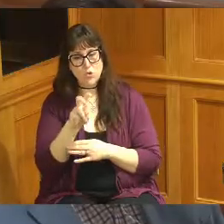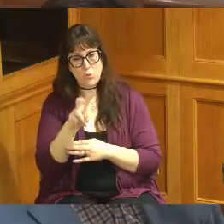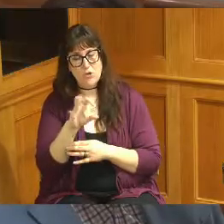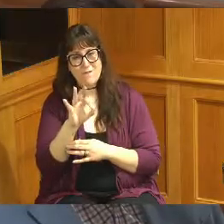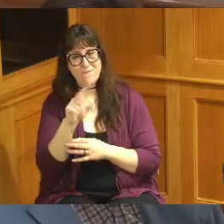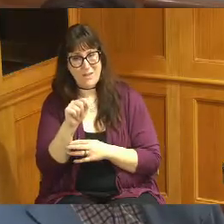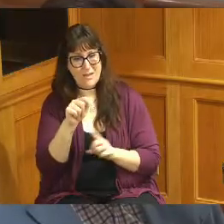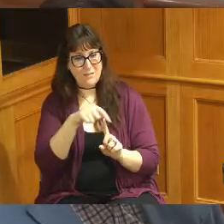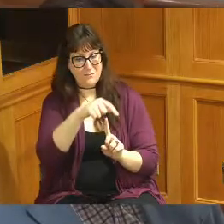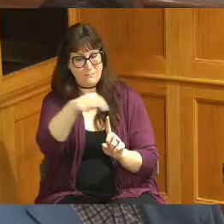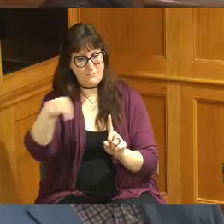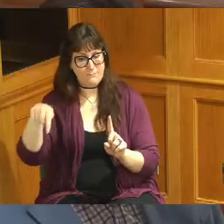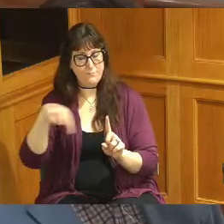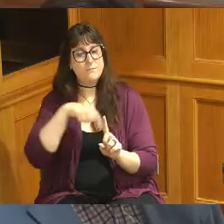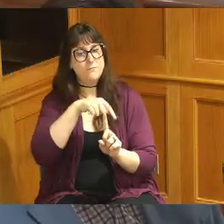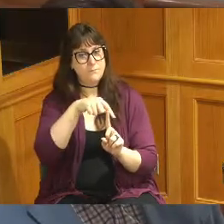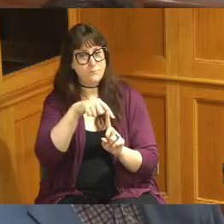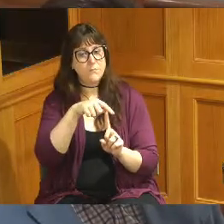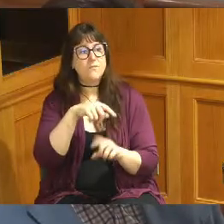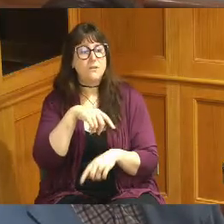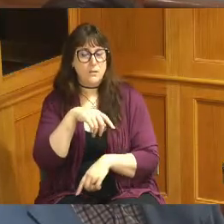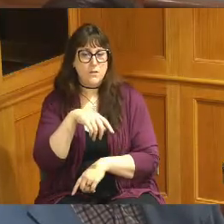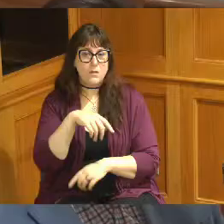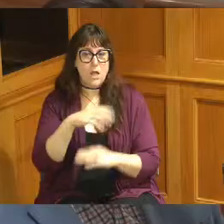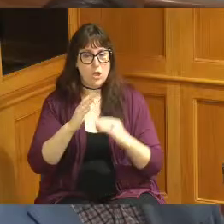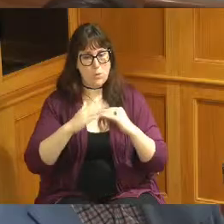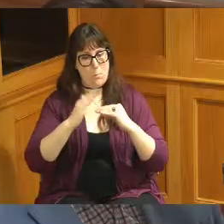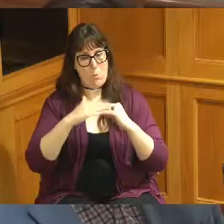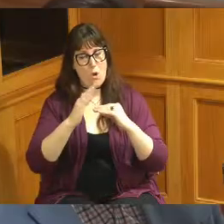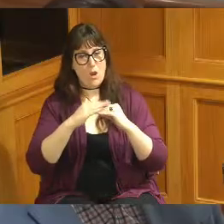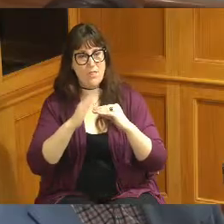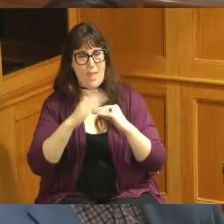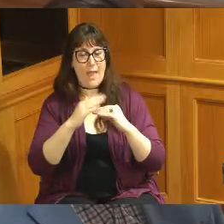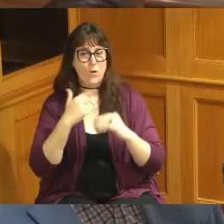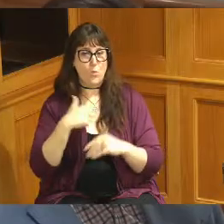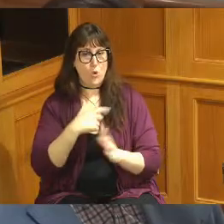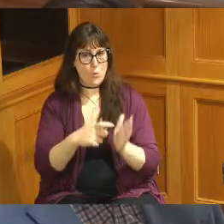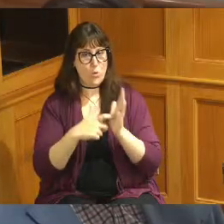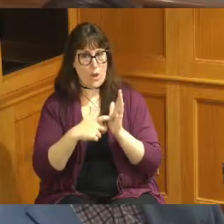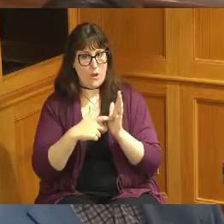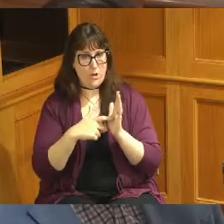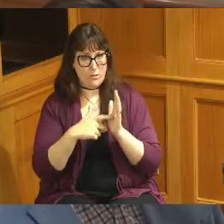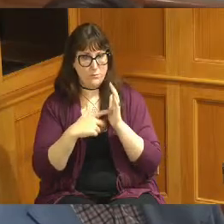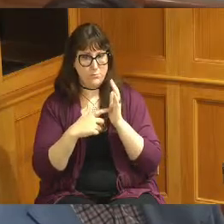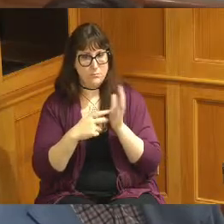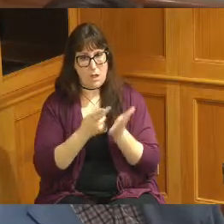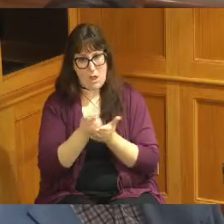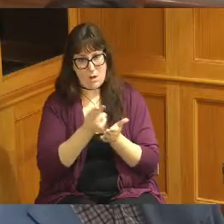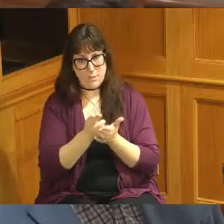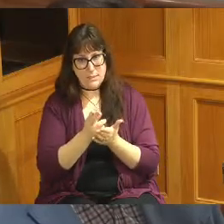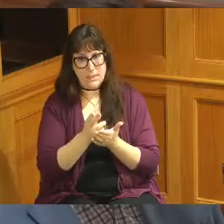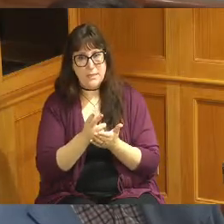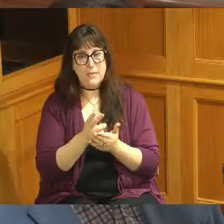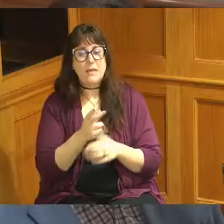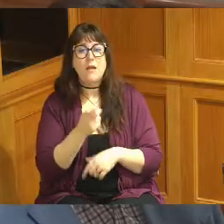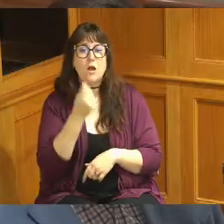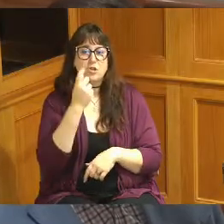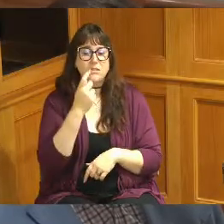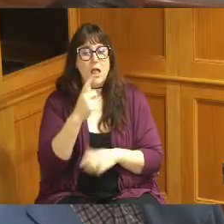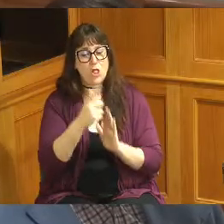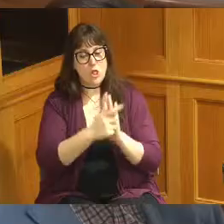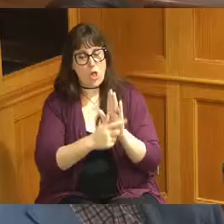of the property. It's 200 feet more than we're required to. Honestly, the state law requires us to send notice only to the neighboring